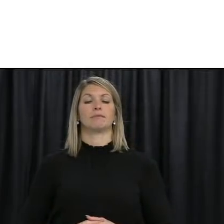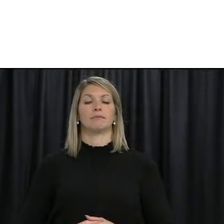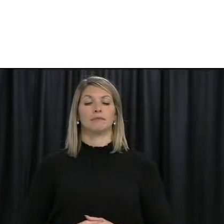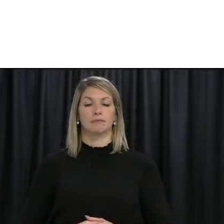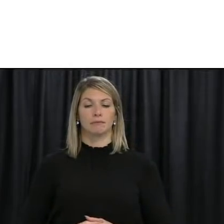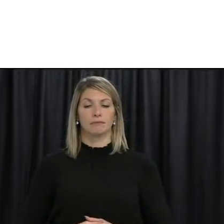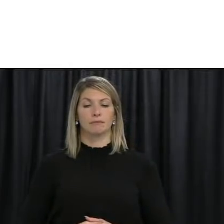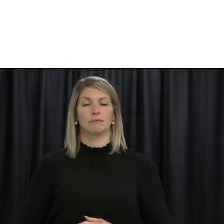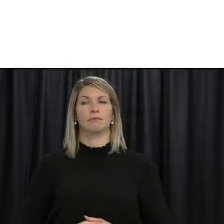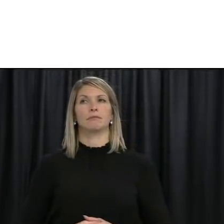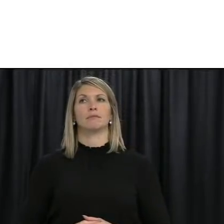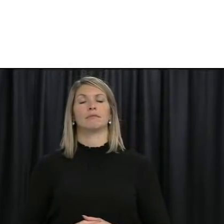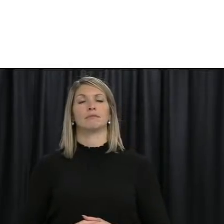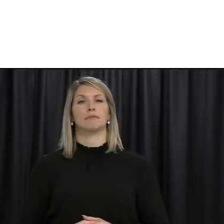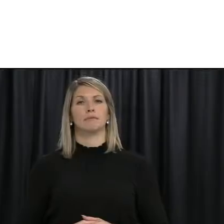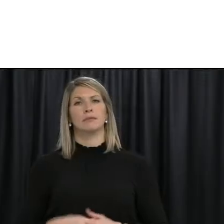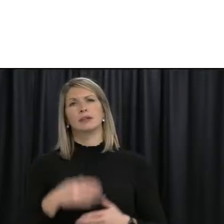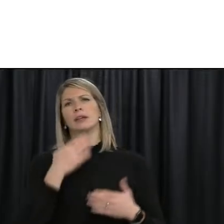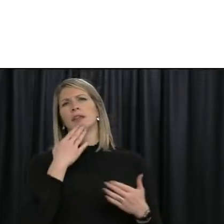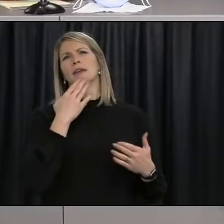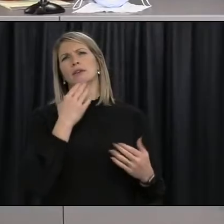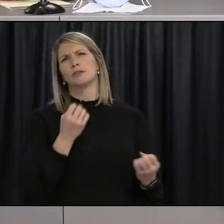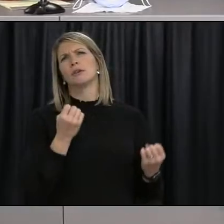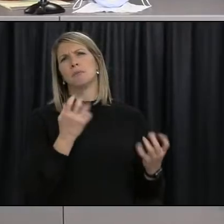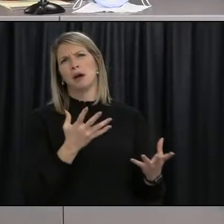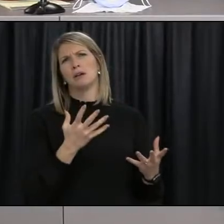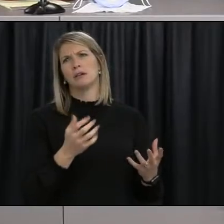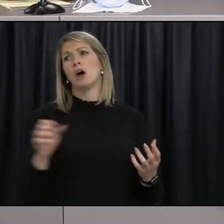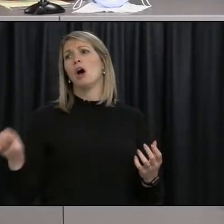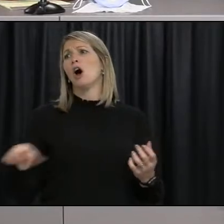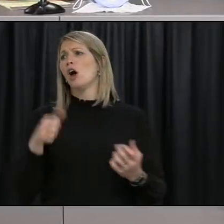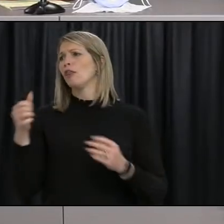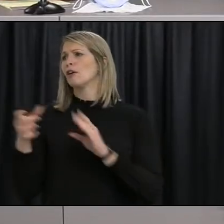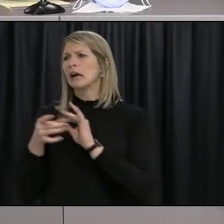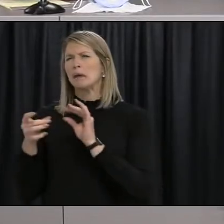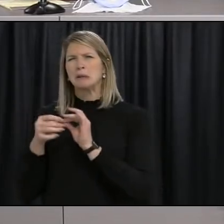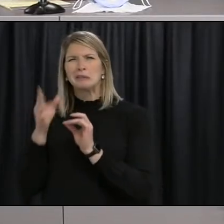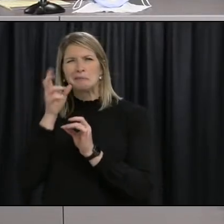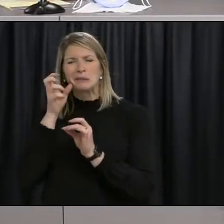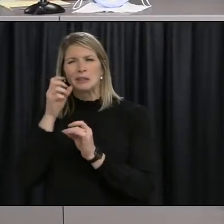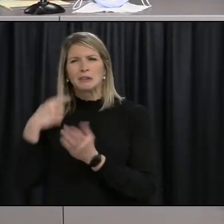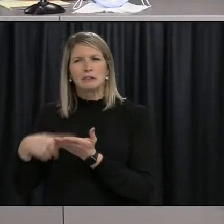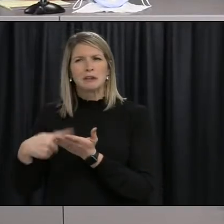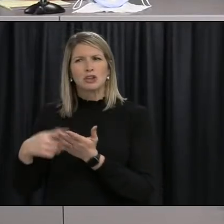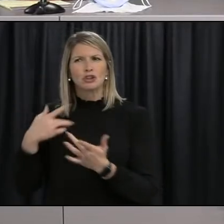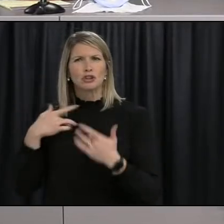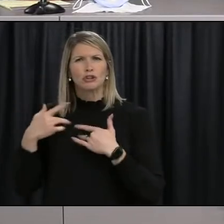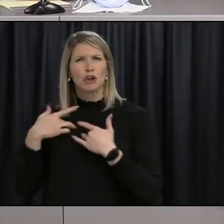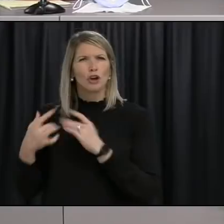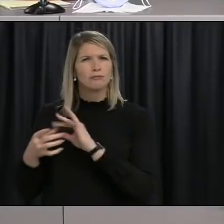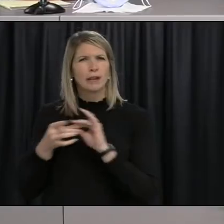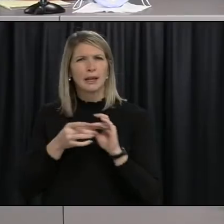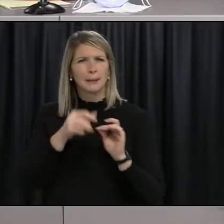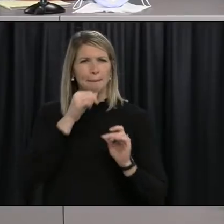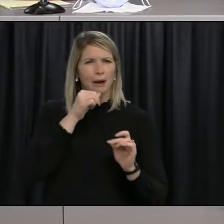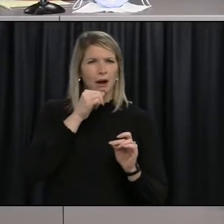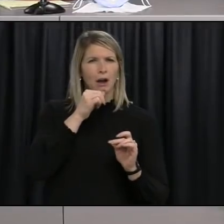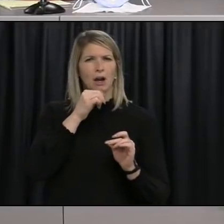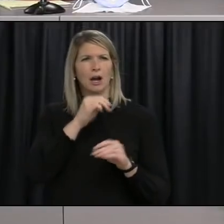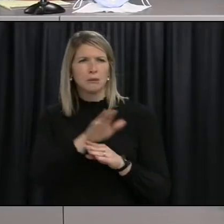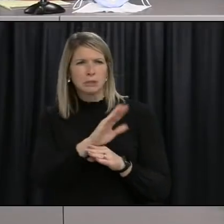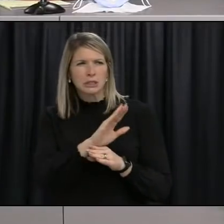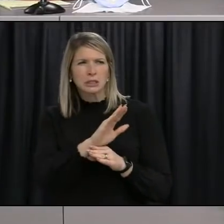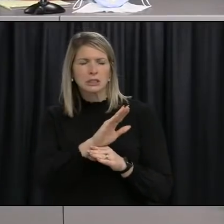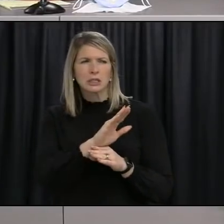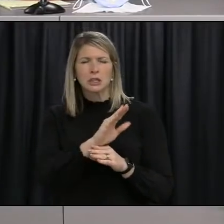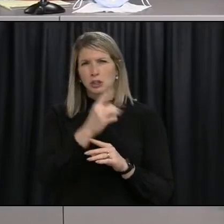much. In some of the comments earlier, you mentioned that you've been hearing some complaints in relation to bars and businesses.